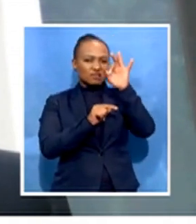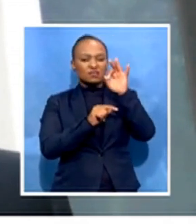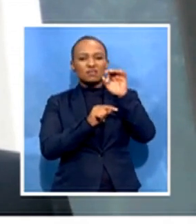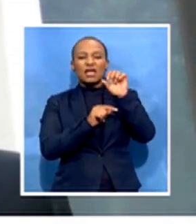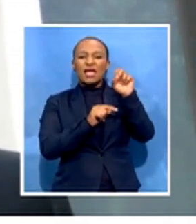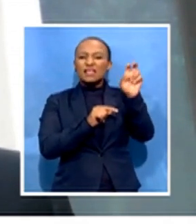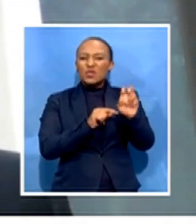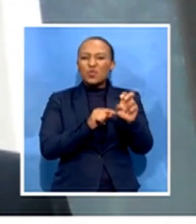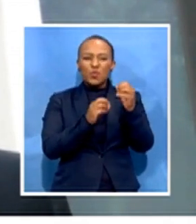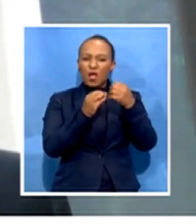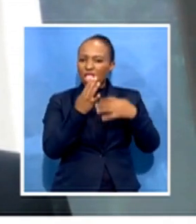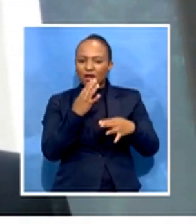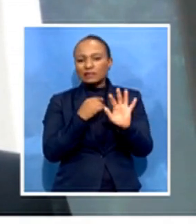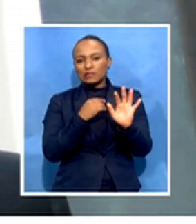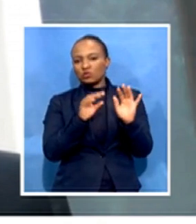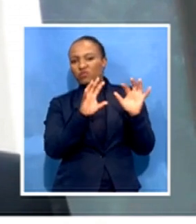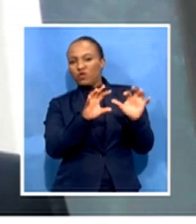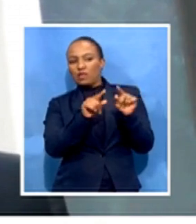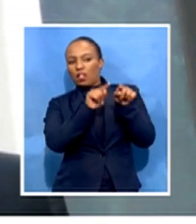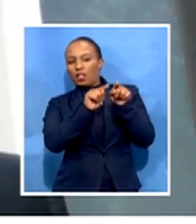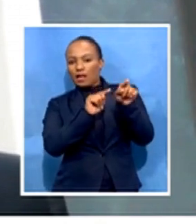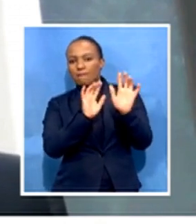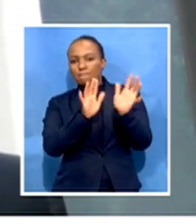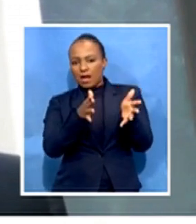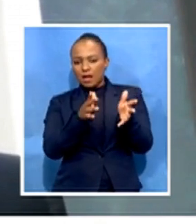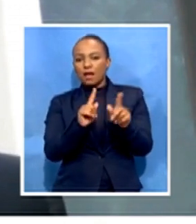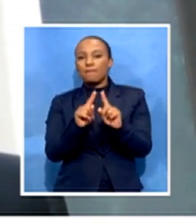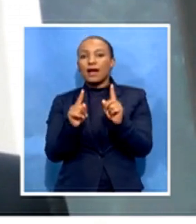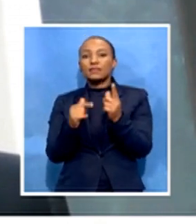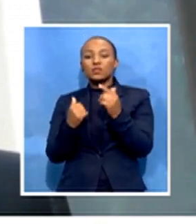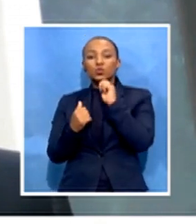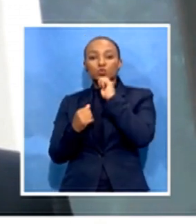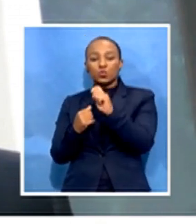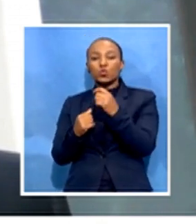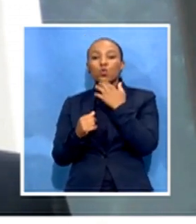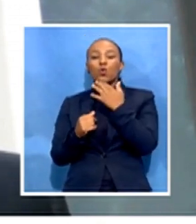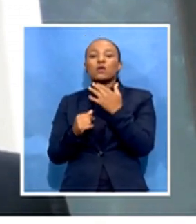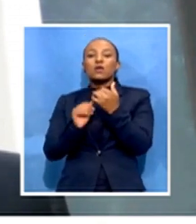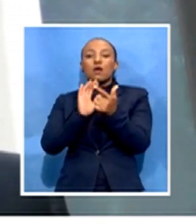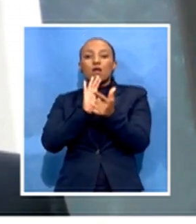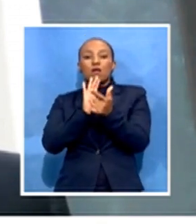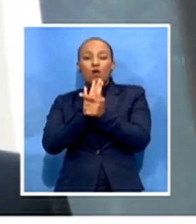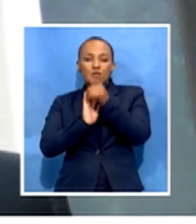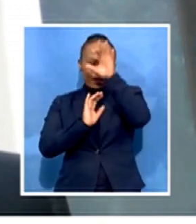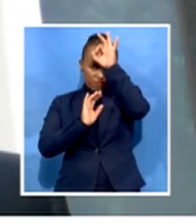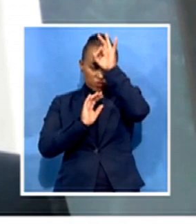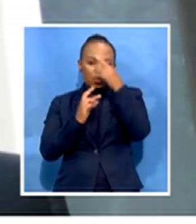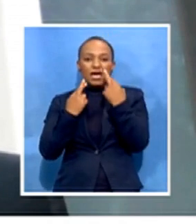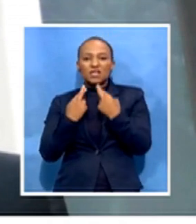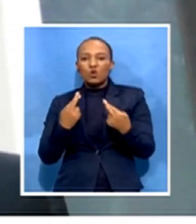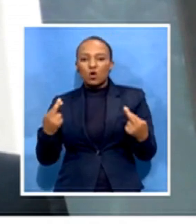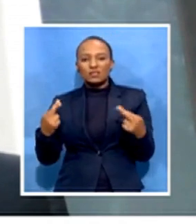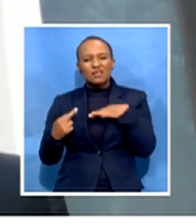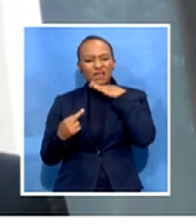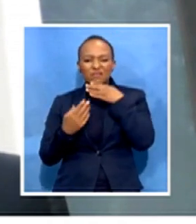country. The reality is our law enforcement agencies do not have the resources to deal with each and every situation, but